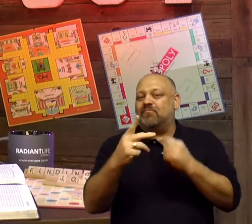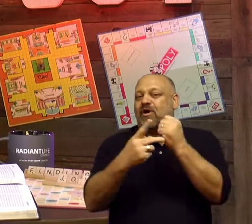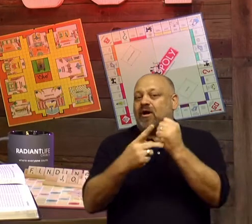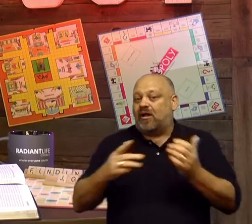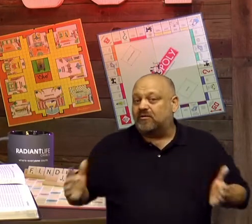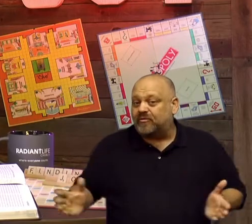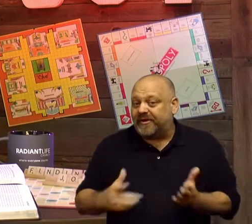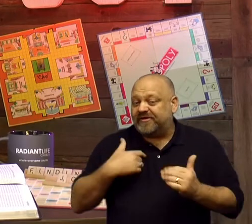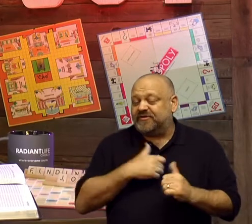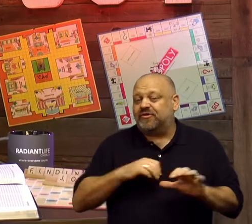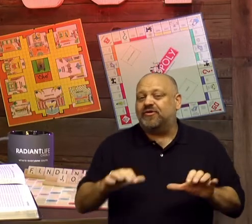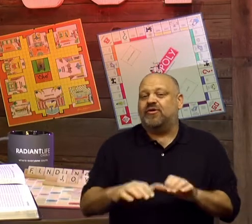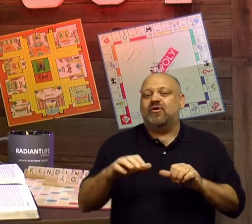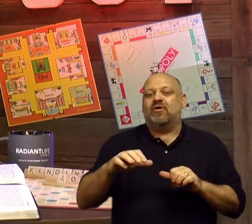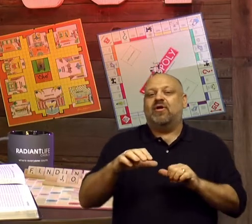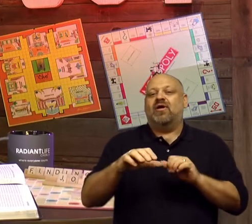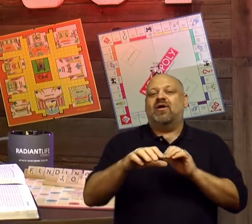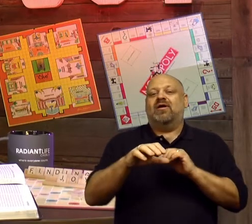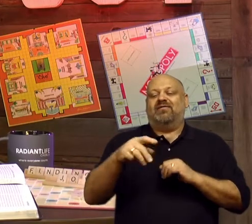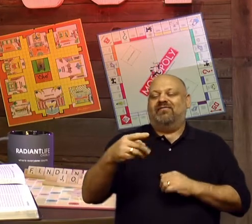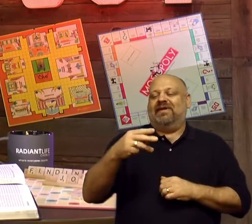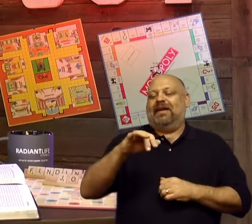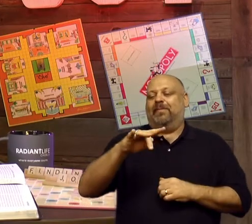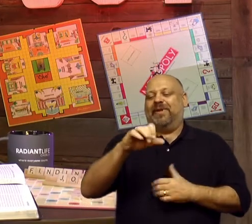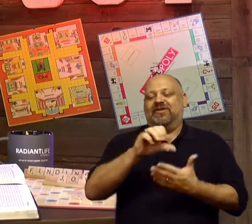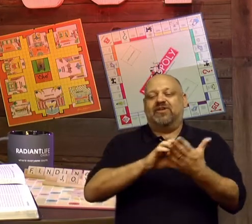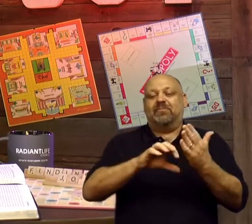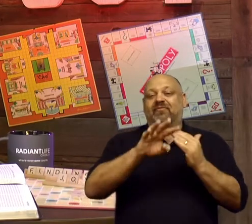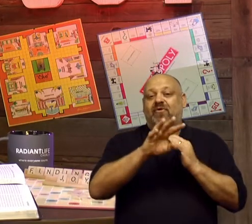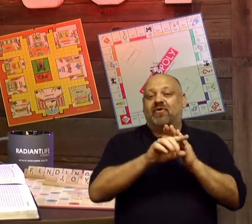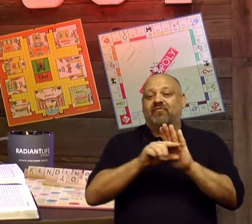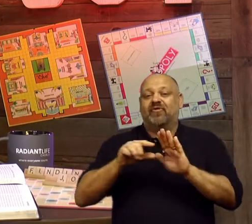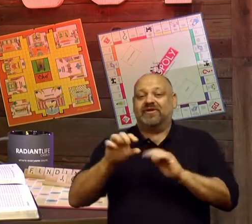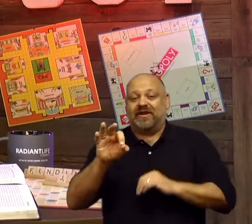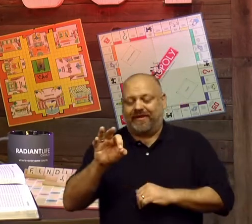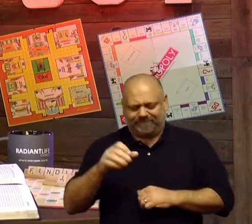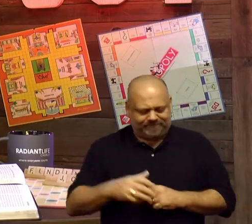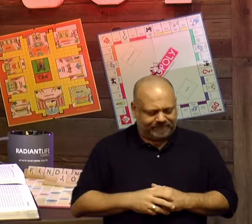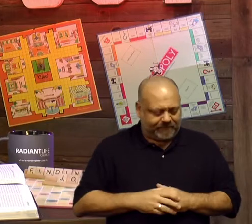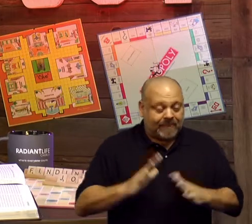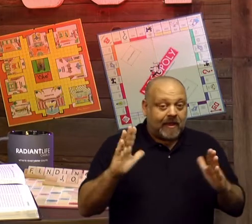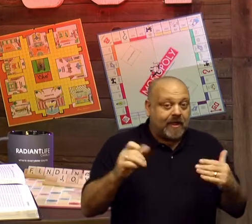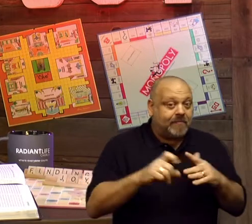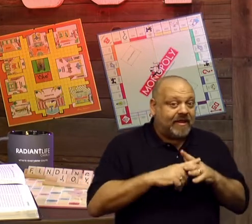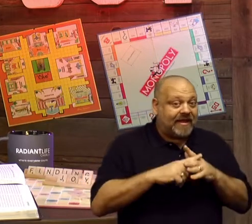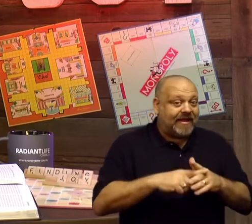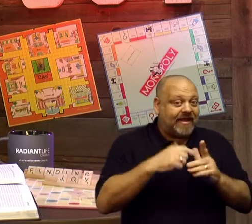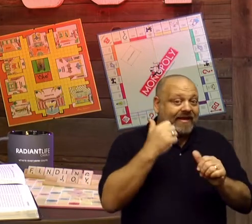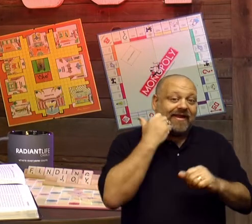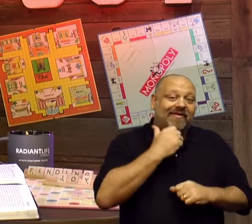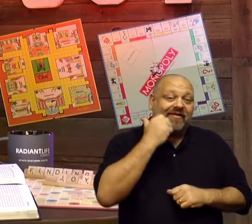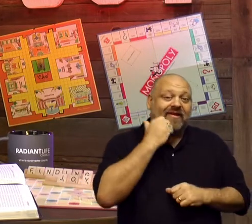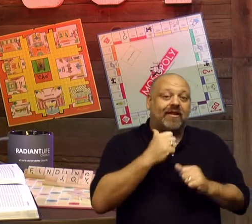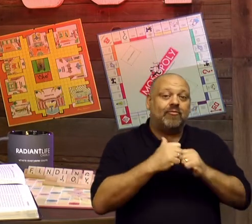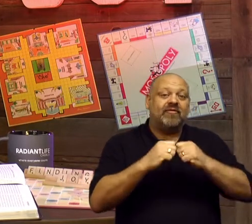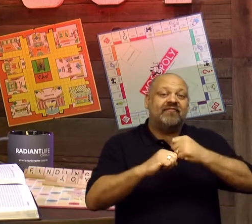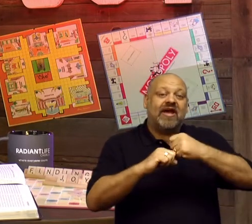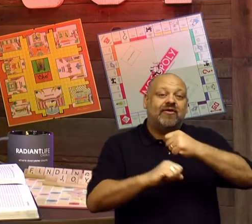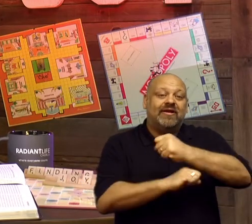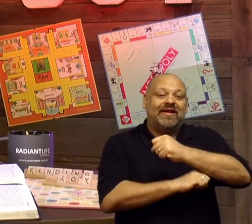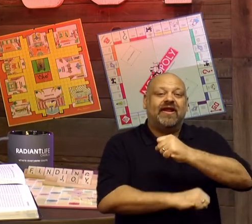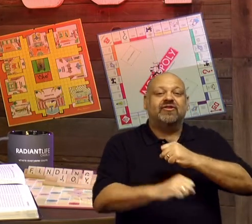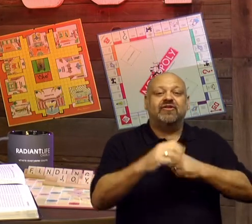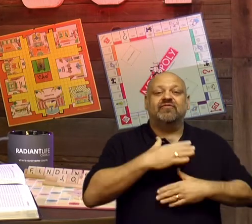Paul urges us to do in verse 9 of Philippians chapter 4. Let's begin each day with the foundation